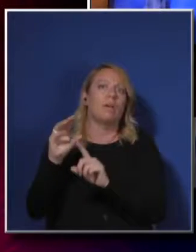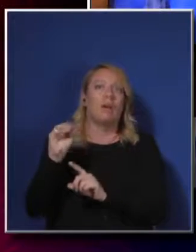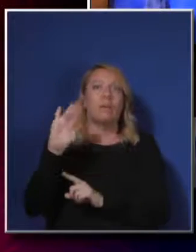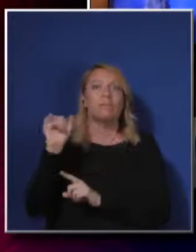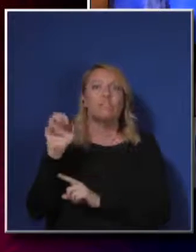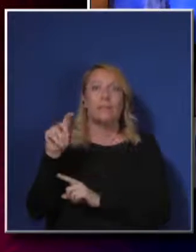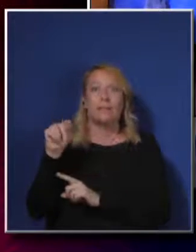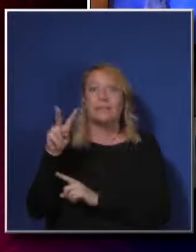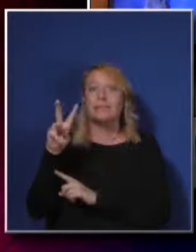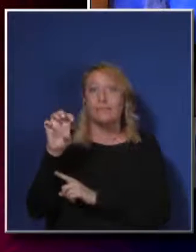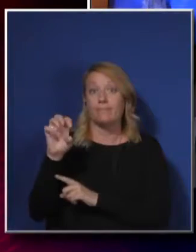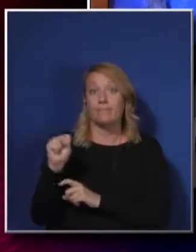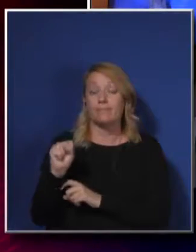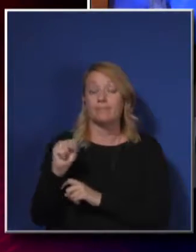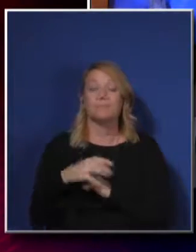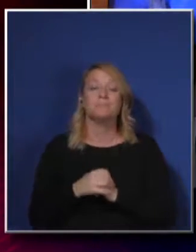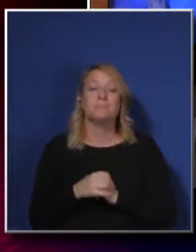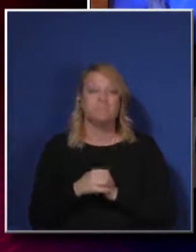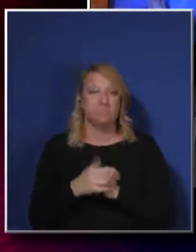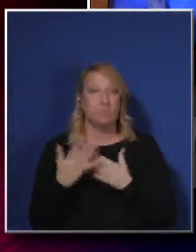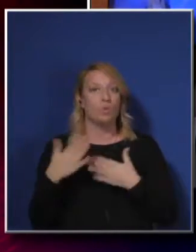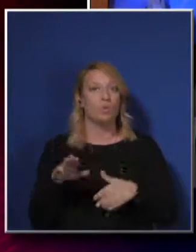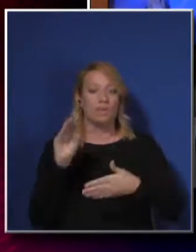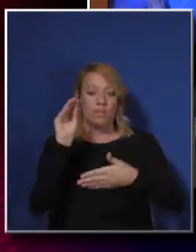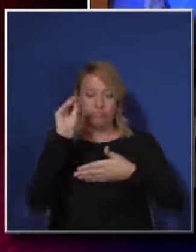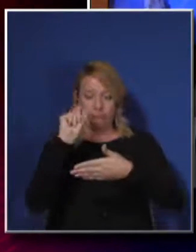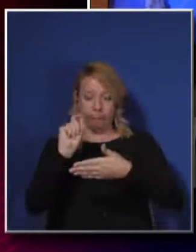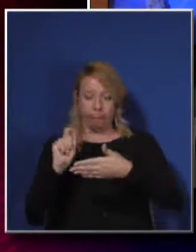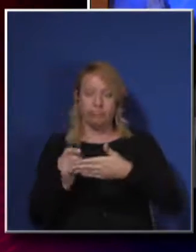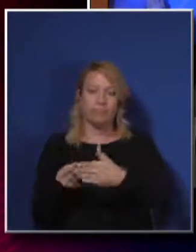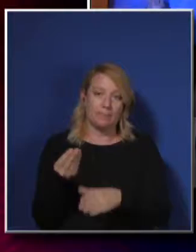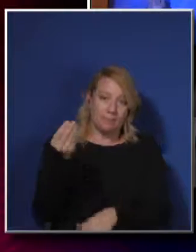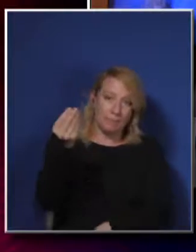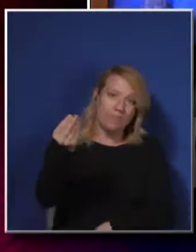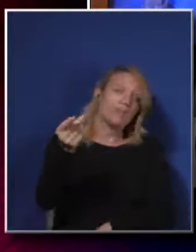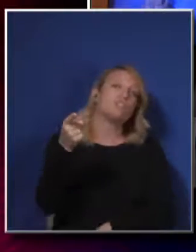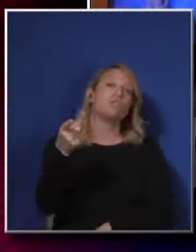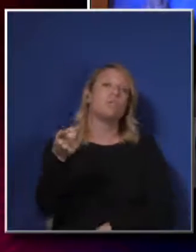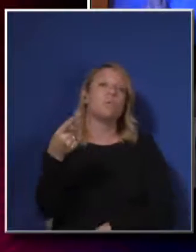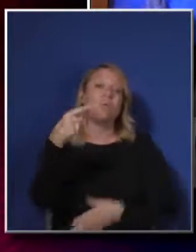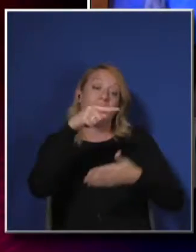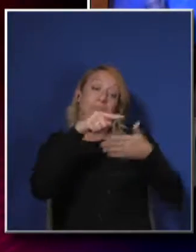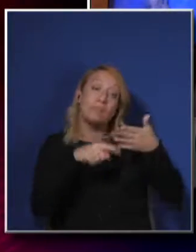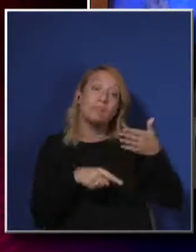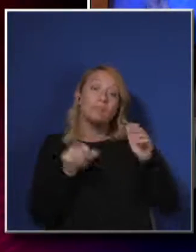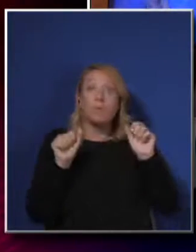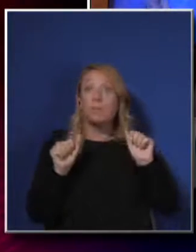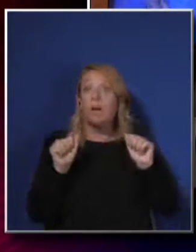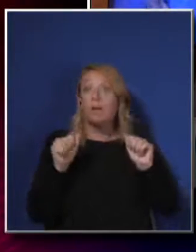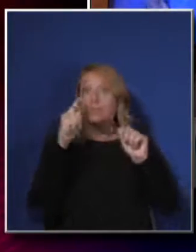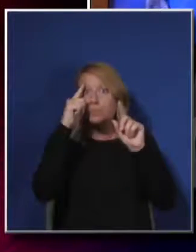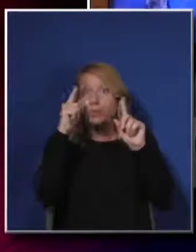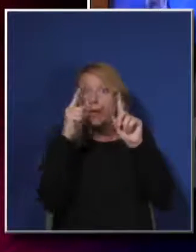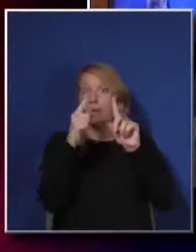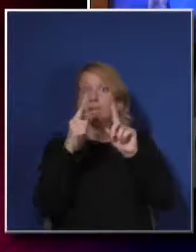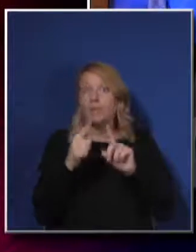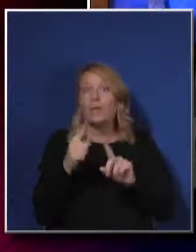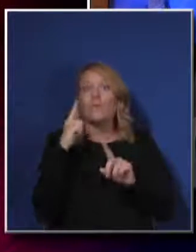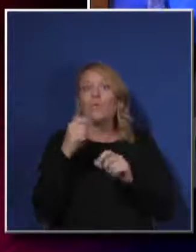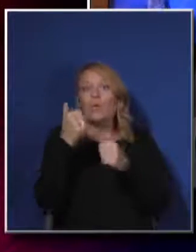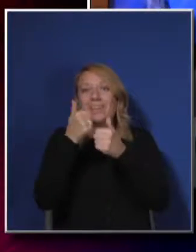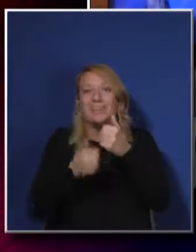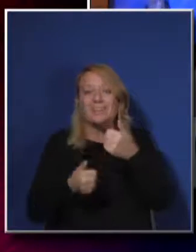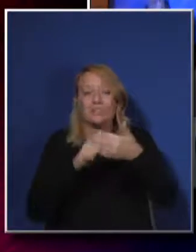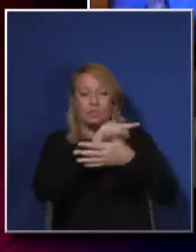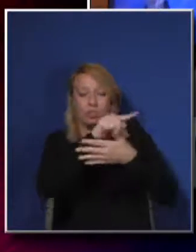is provided to you as well, and to look at the possible objectives under each of the 5